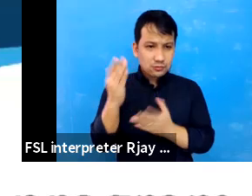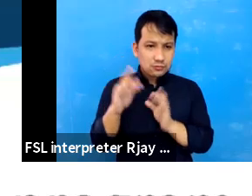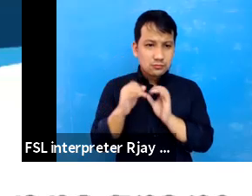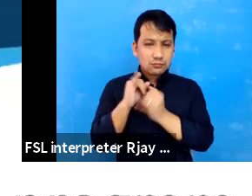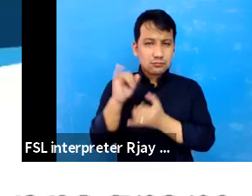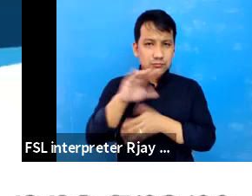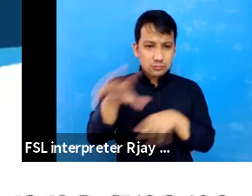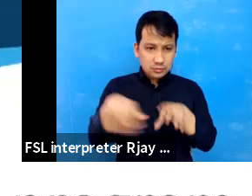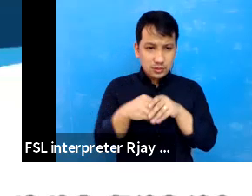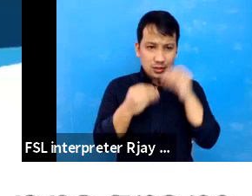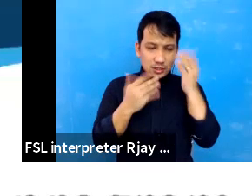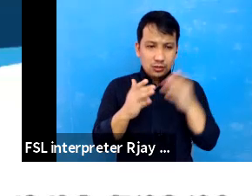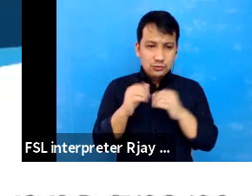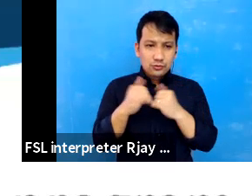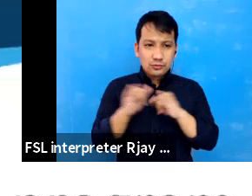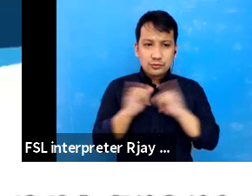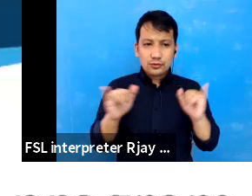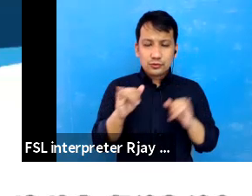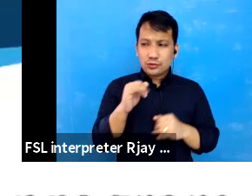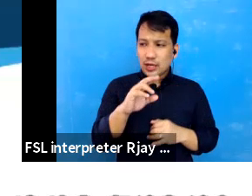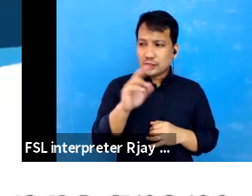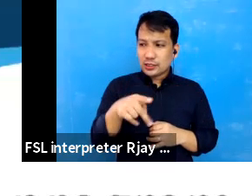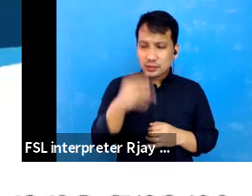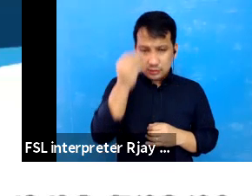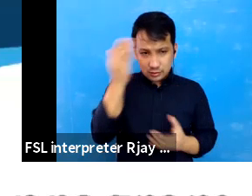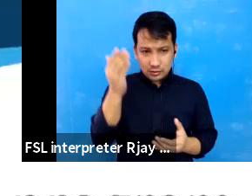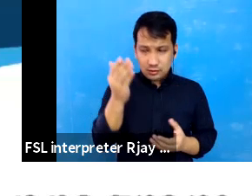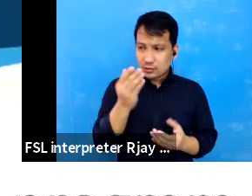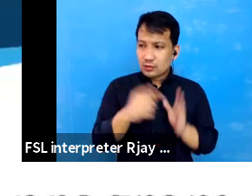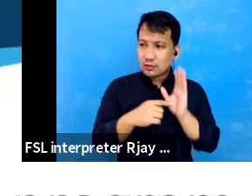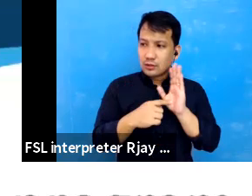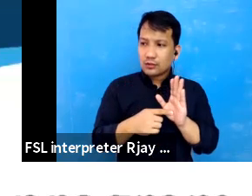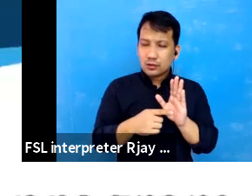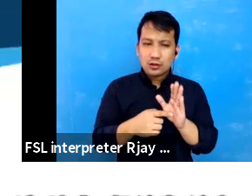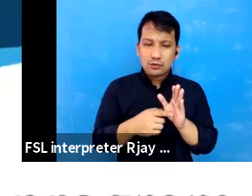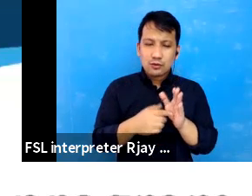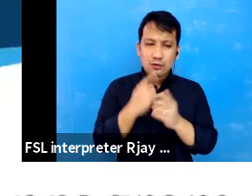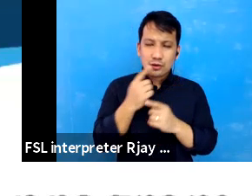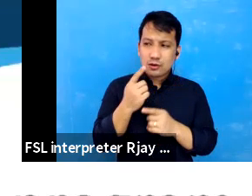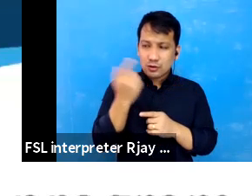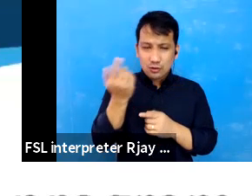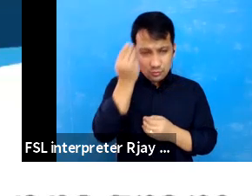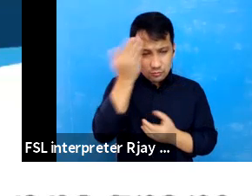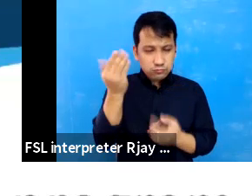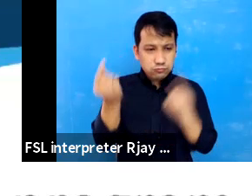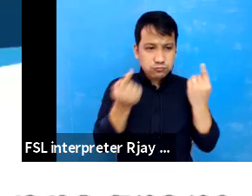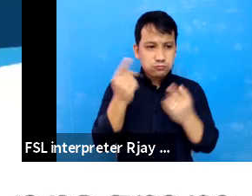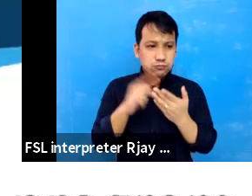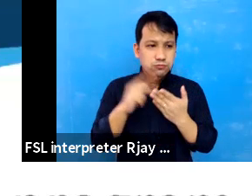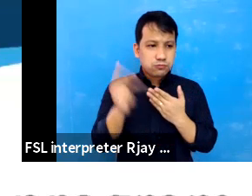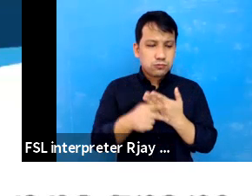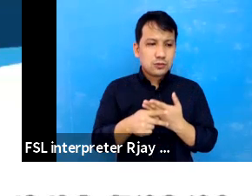integration of LNEP to Municipal Development Plan, and also for the